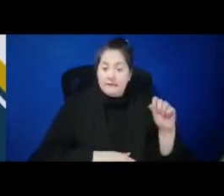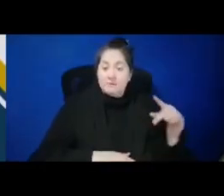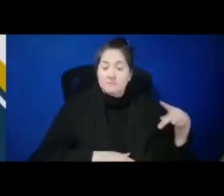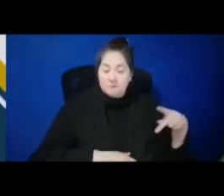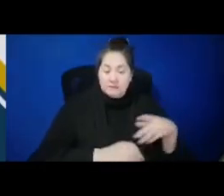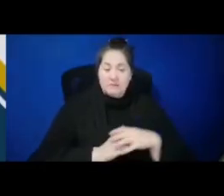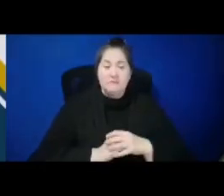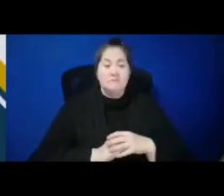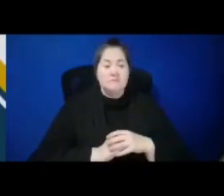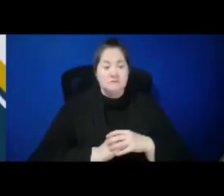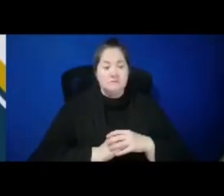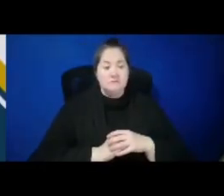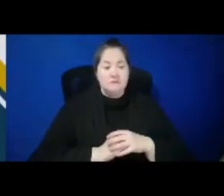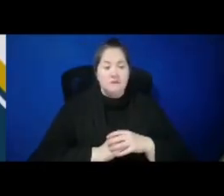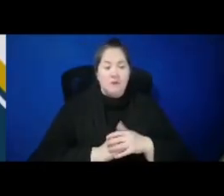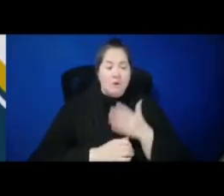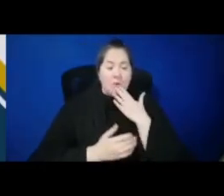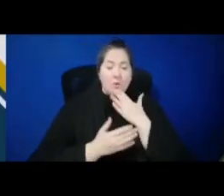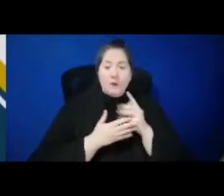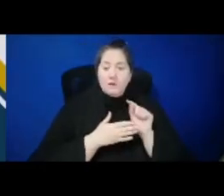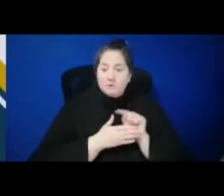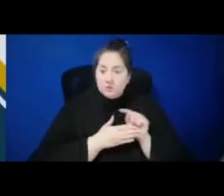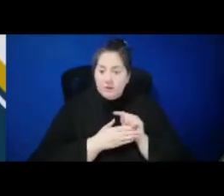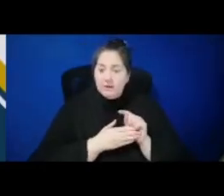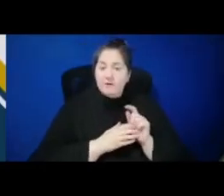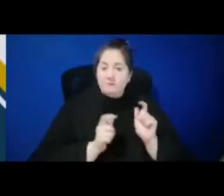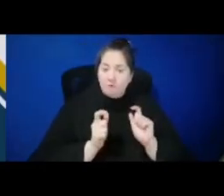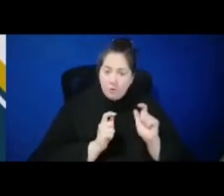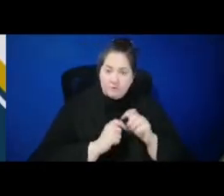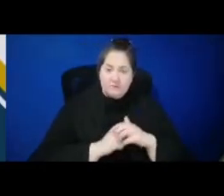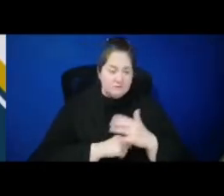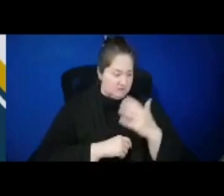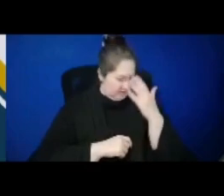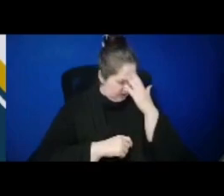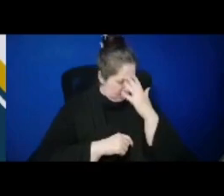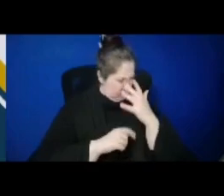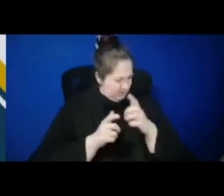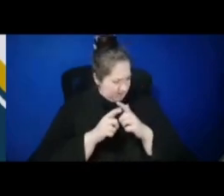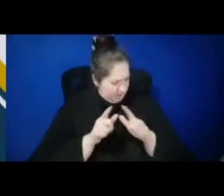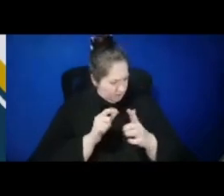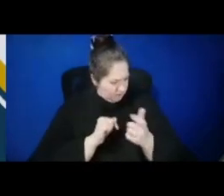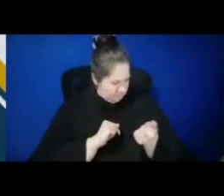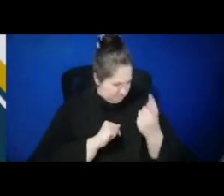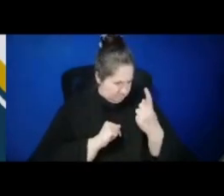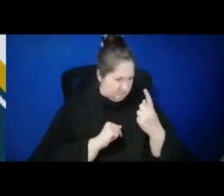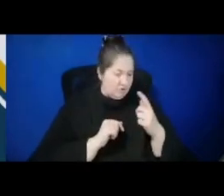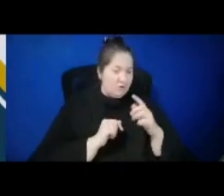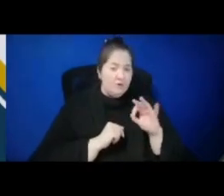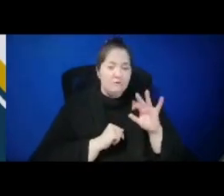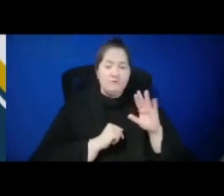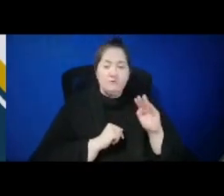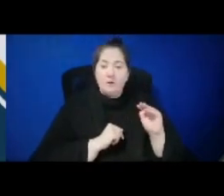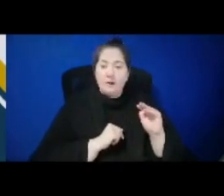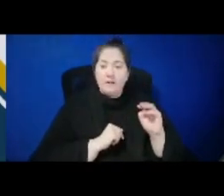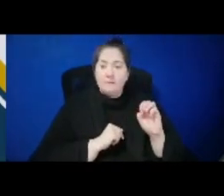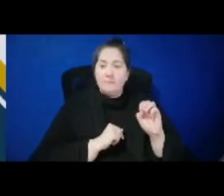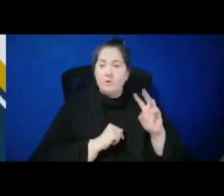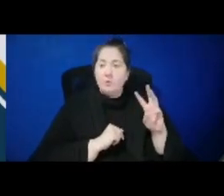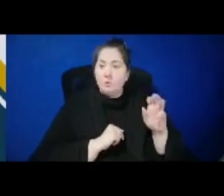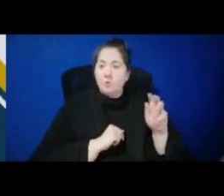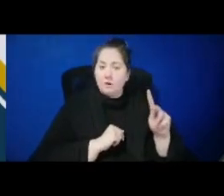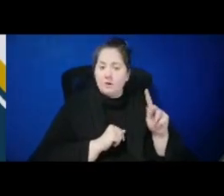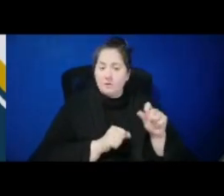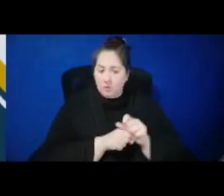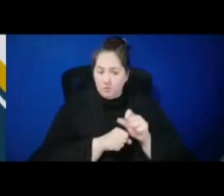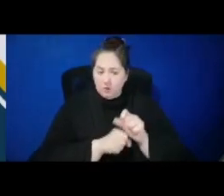And then these well-trained folks who, they know the lingo, they understand the framework that they're working in, because that's